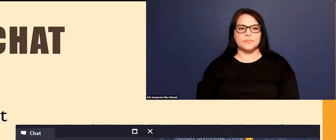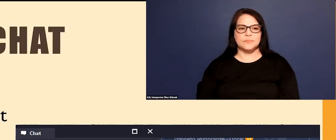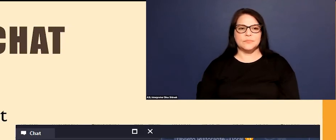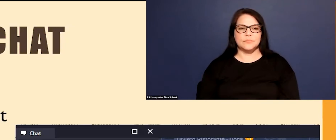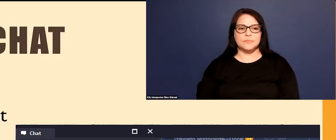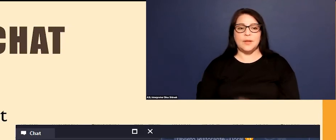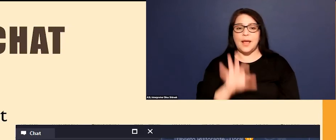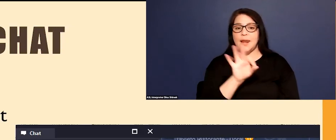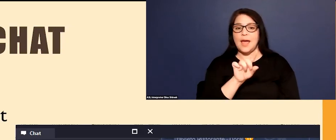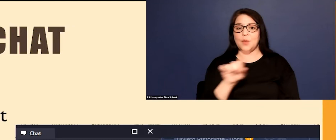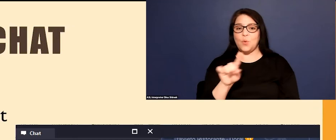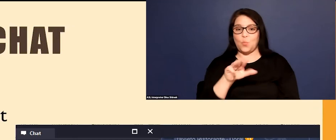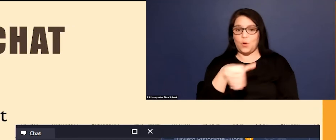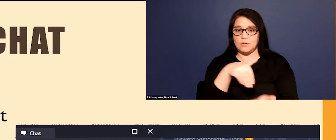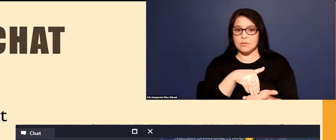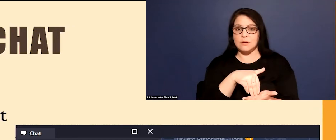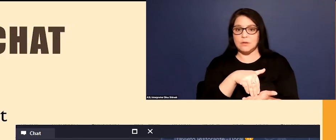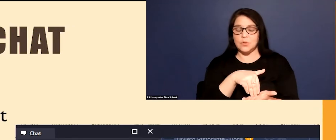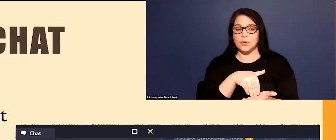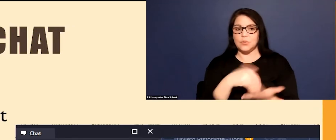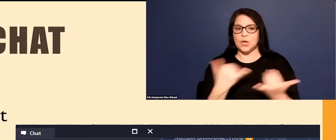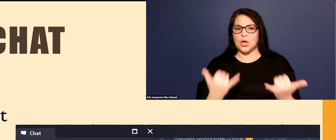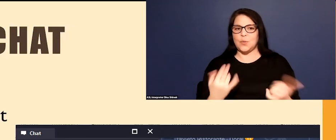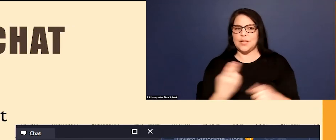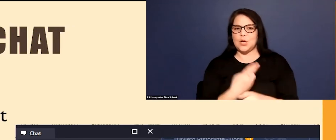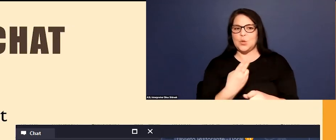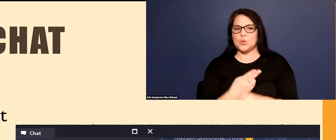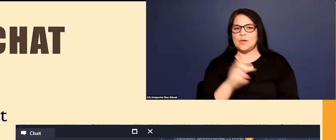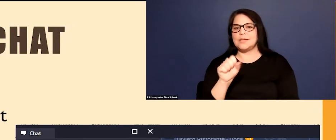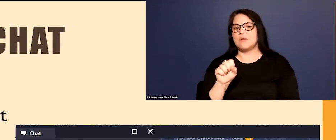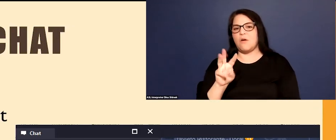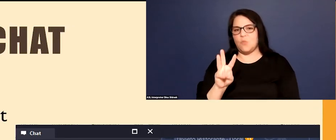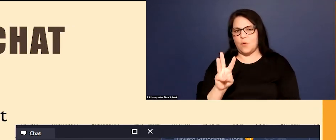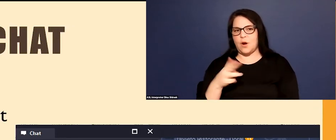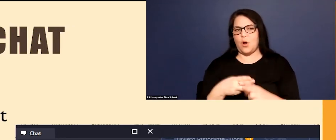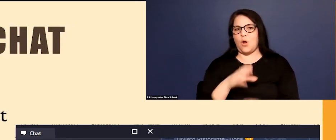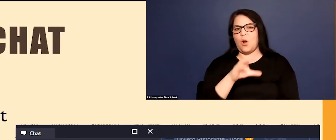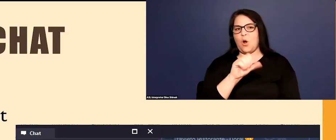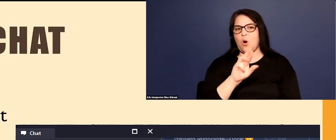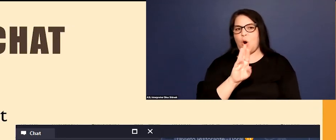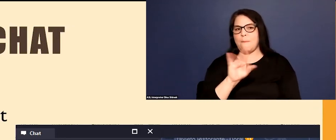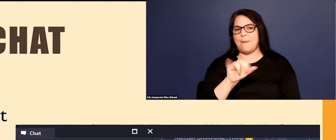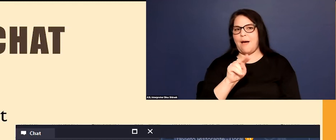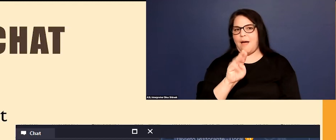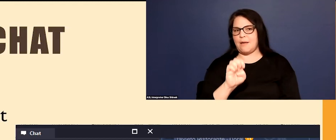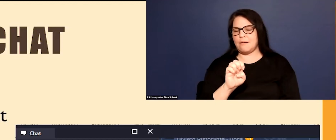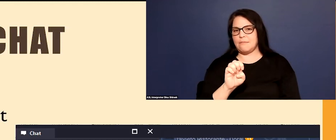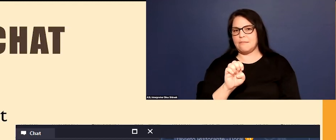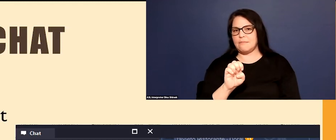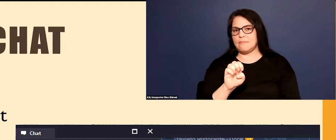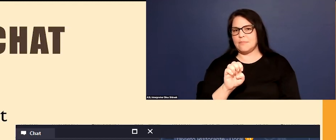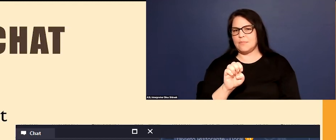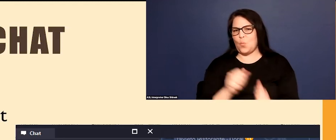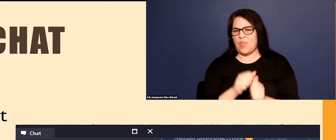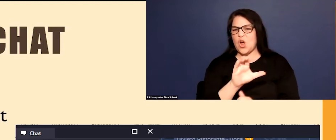Our 911 Center currently uses a software called Carbine. With